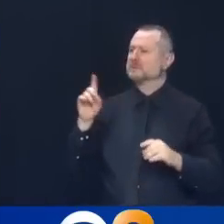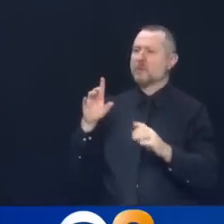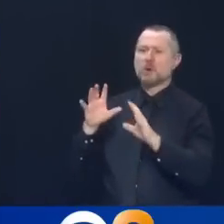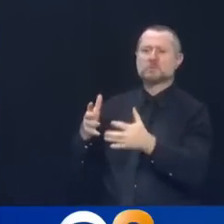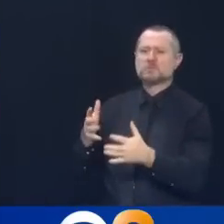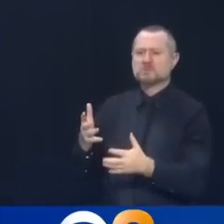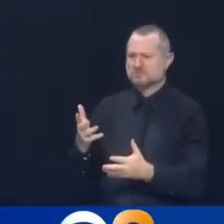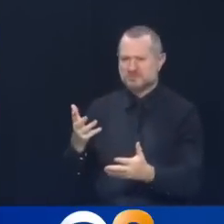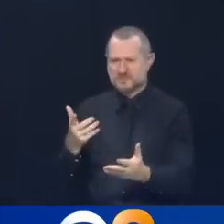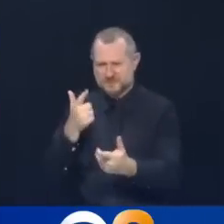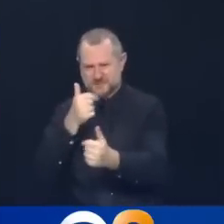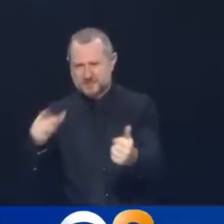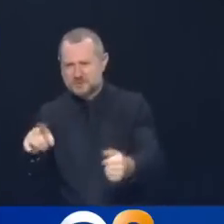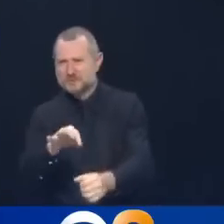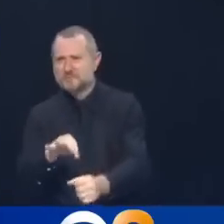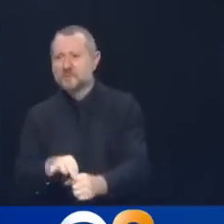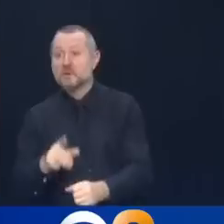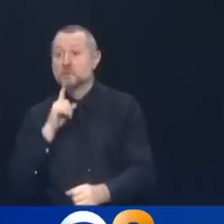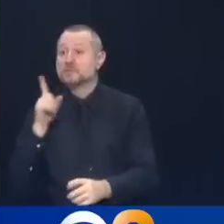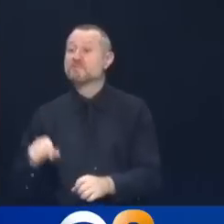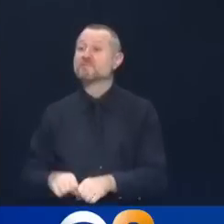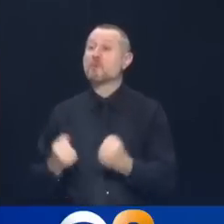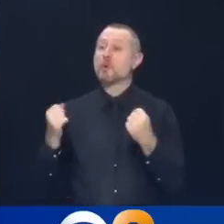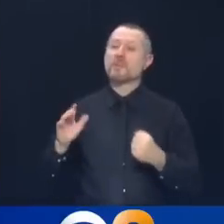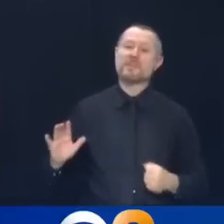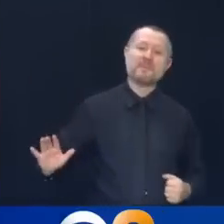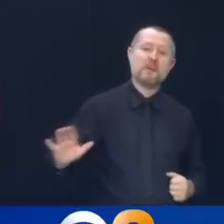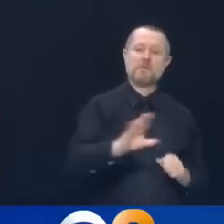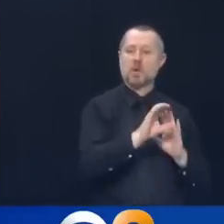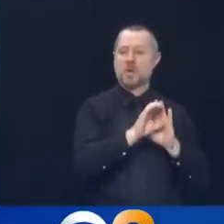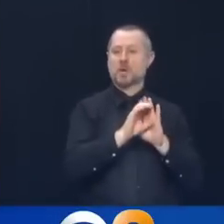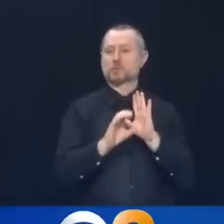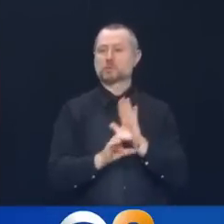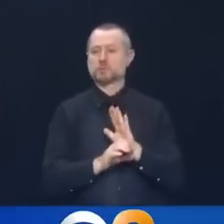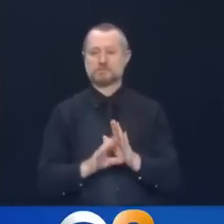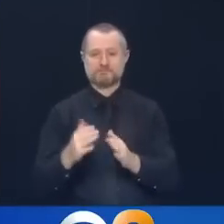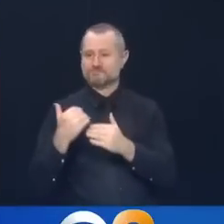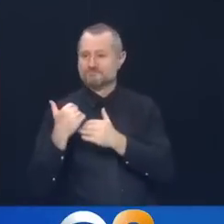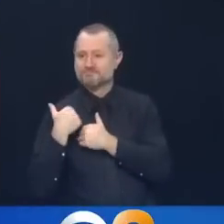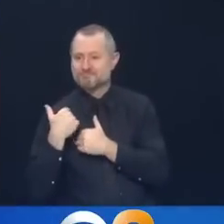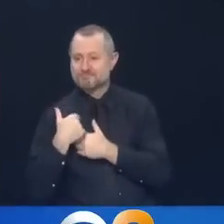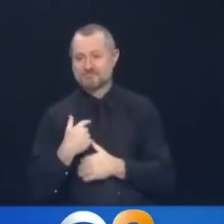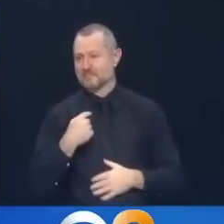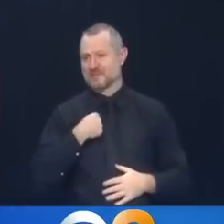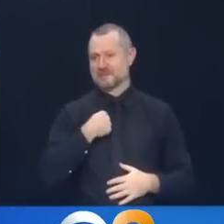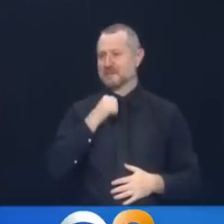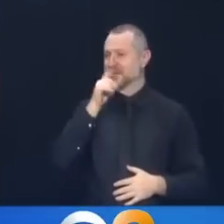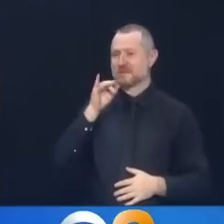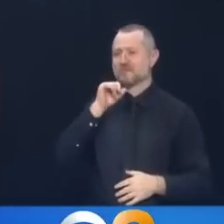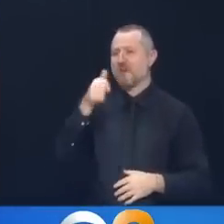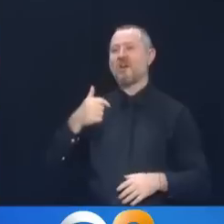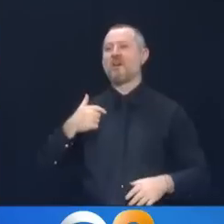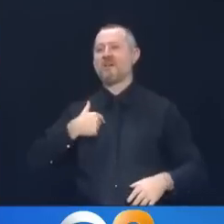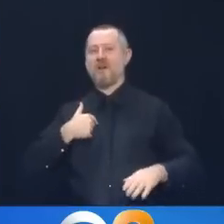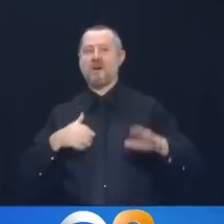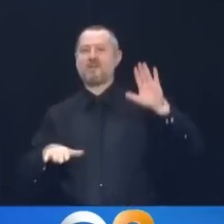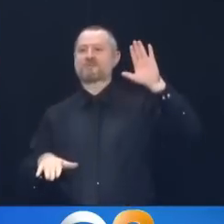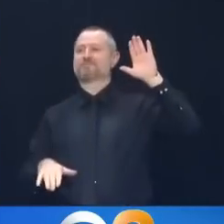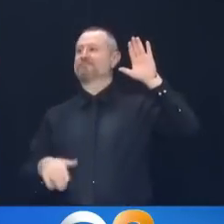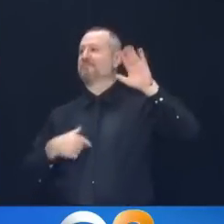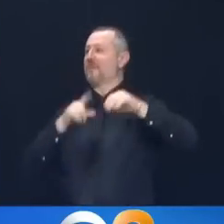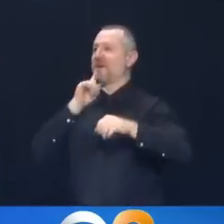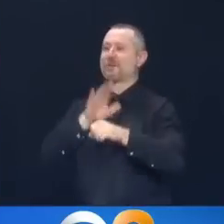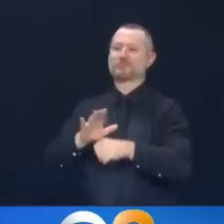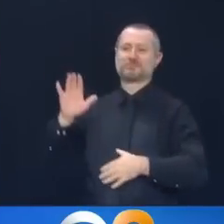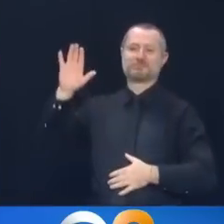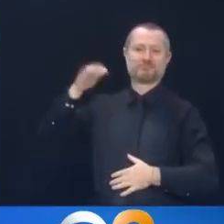constitutional duty. I didn't say, I swear to uphold the laws that I agree